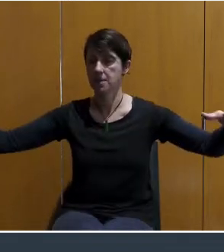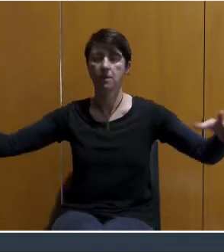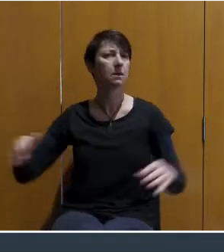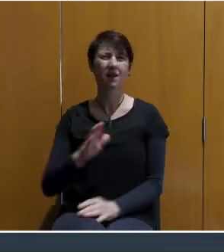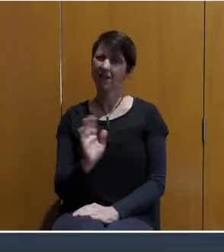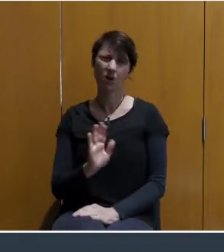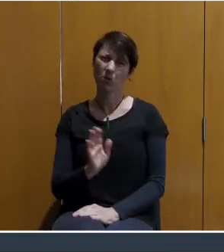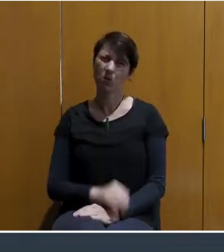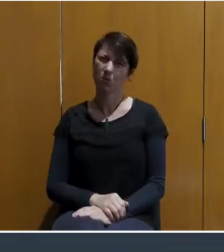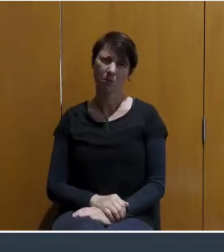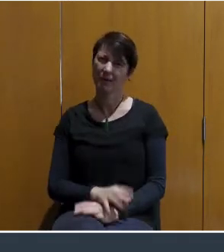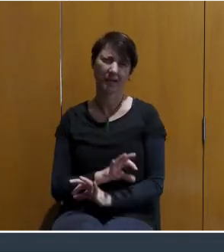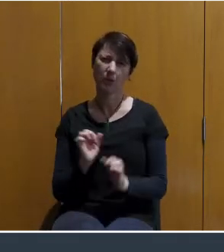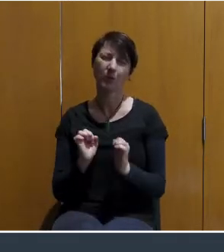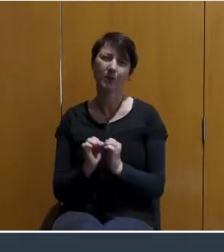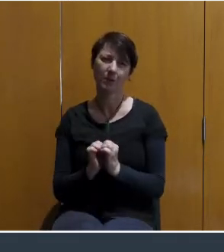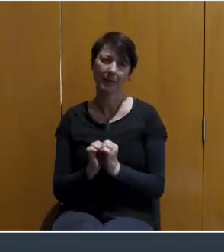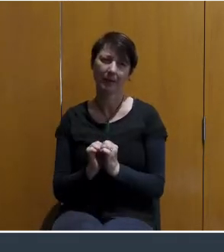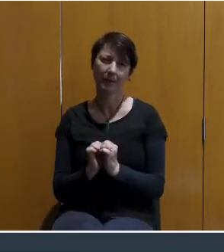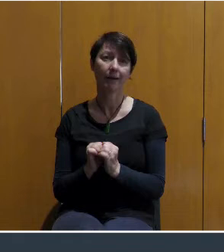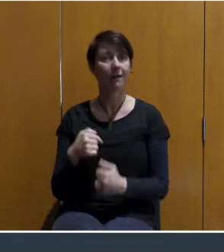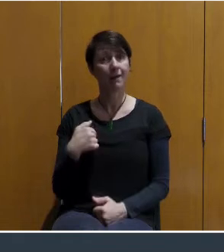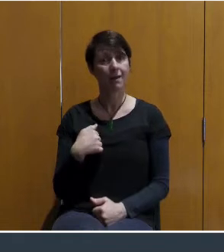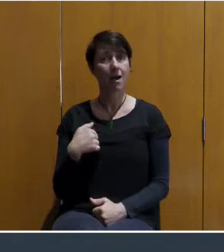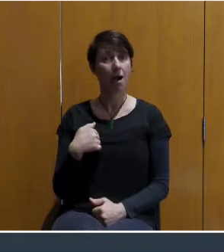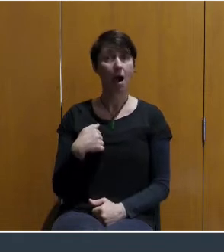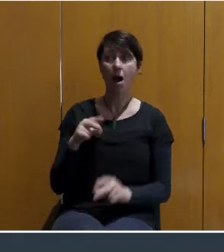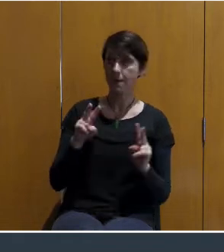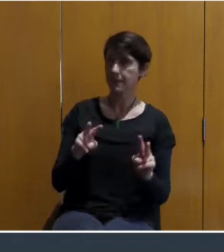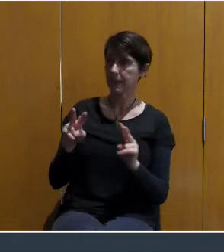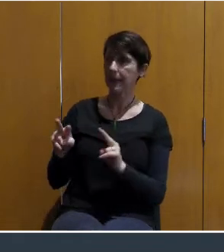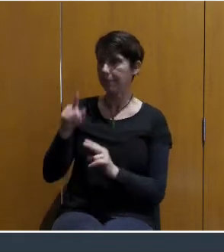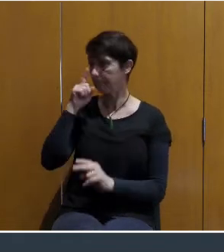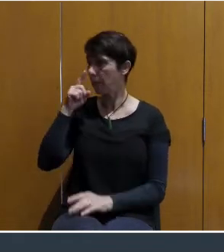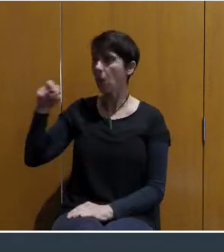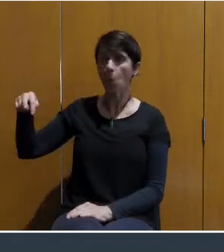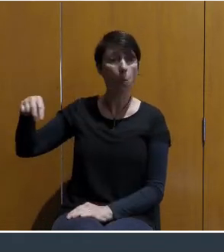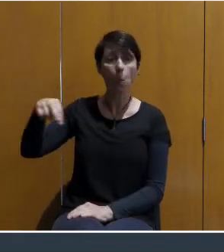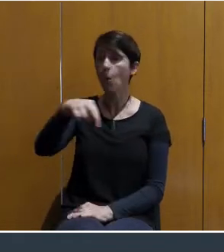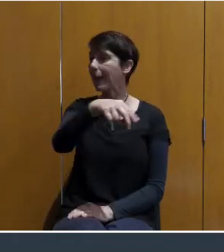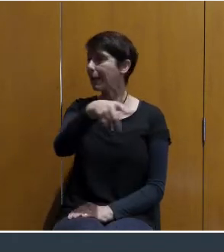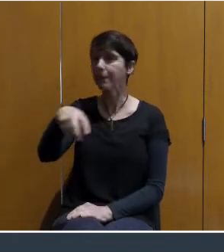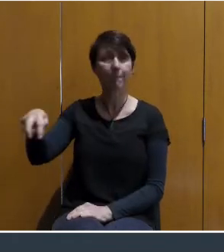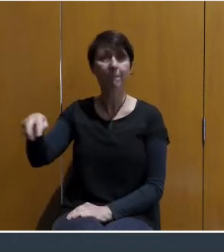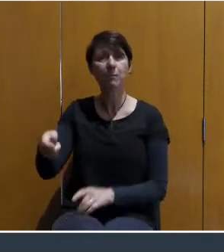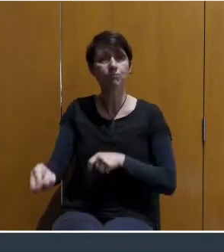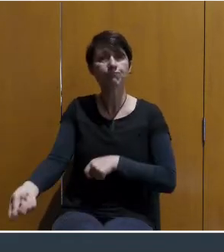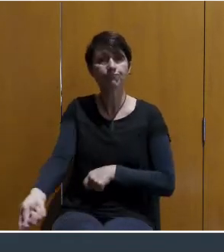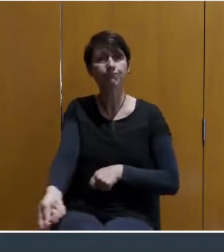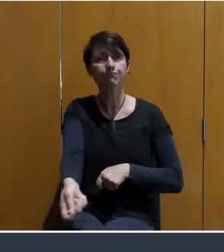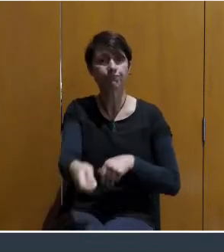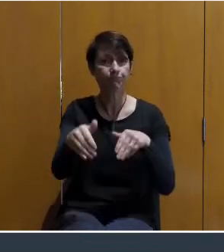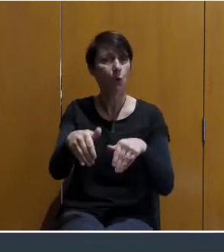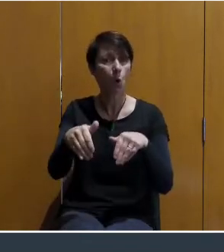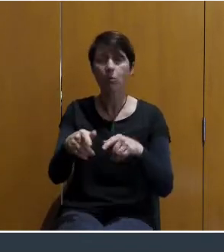people who walk there, I have experienced, are actually pretty sensible dog owners.